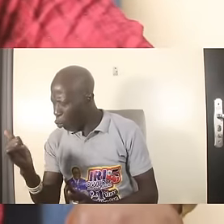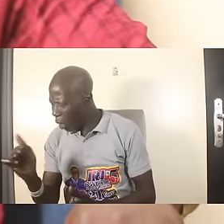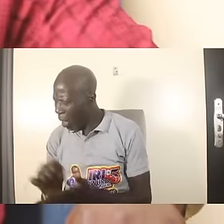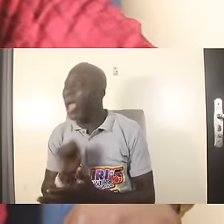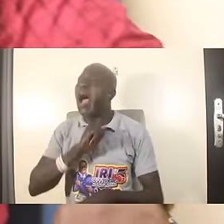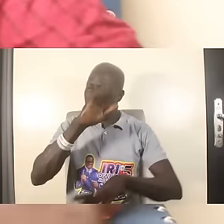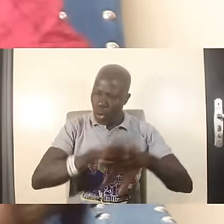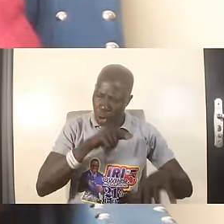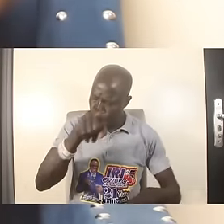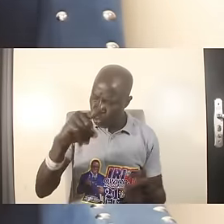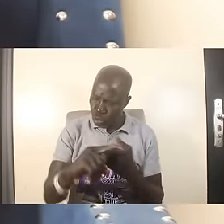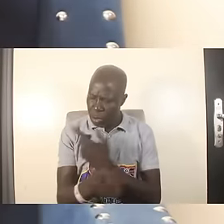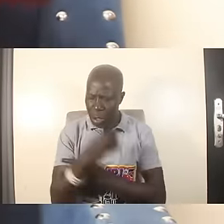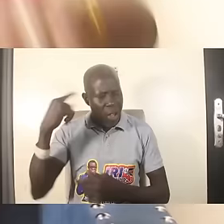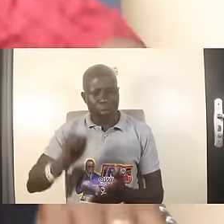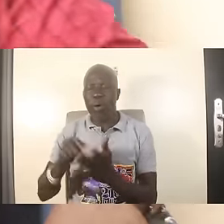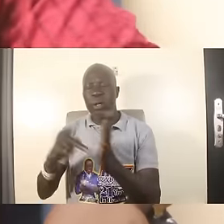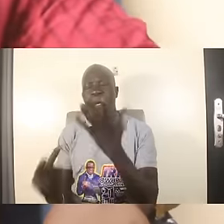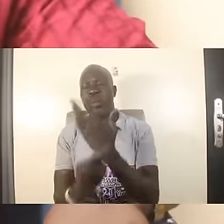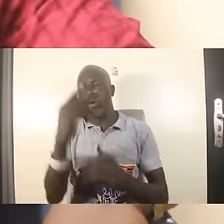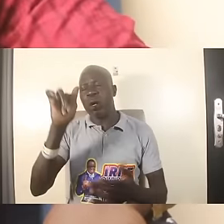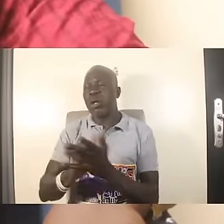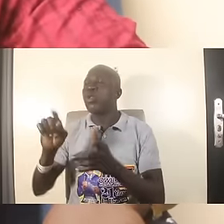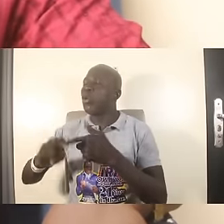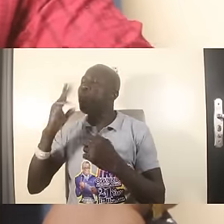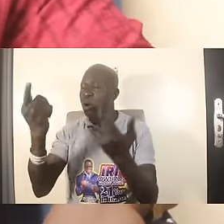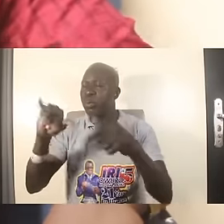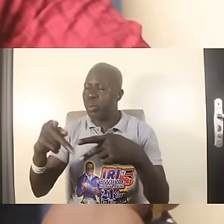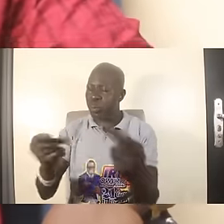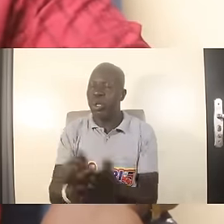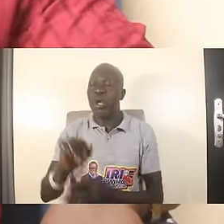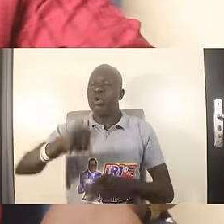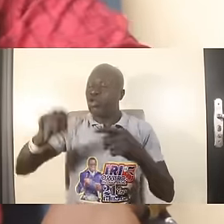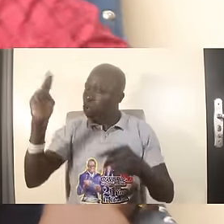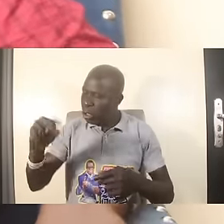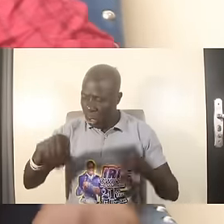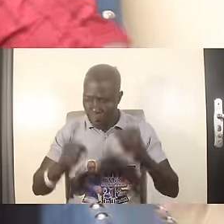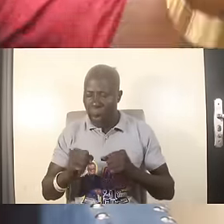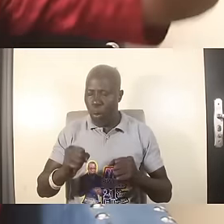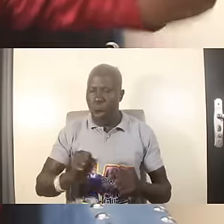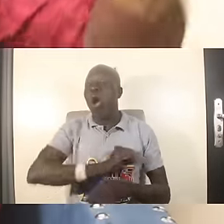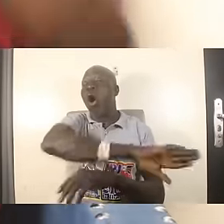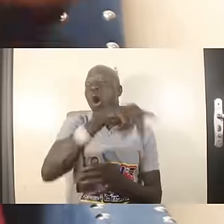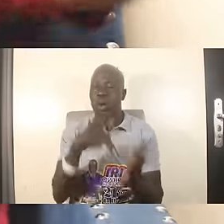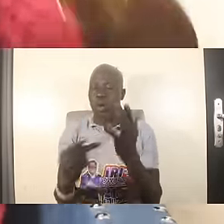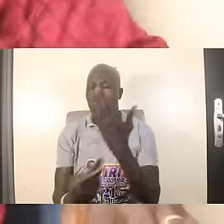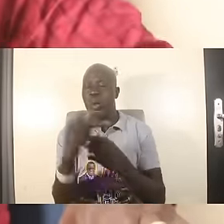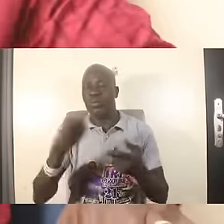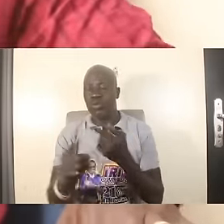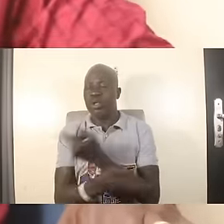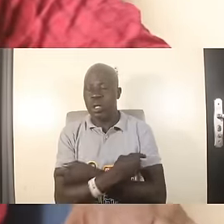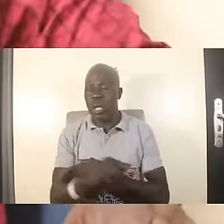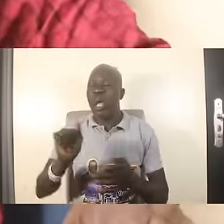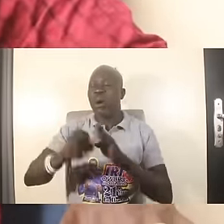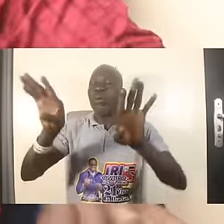yi. Ti mo fi gbe loni. That I call it to. Ipade la. For the great to ma waye loni. That will take place. Oni lo agbara. You need the power. Gbogbo program wa loni. All our programs.